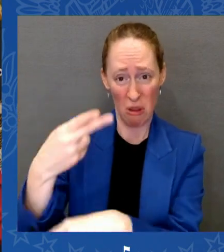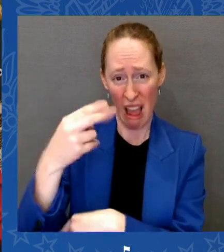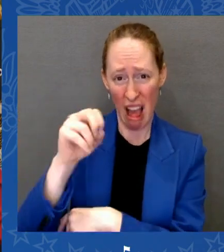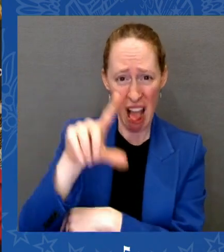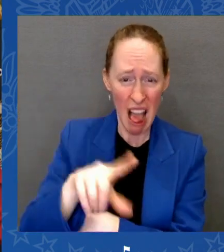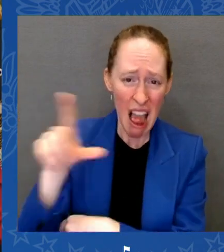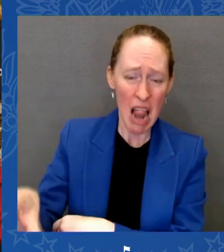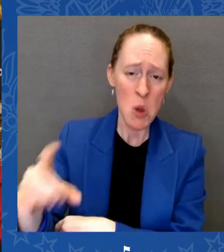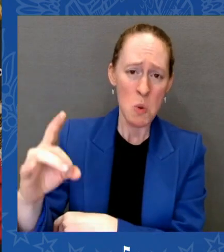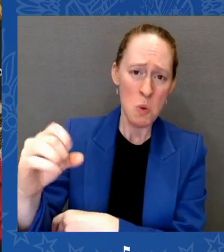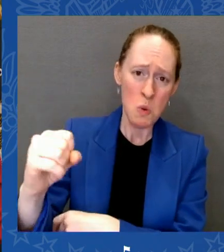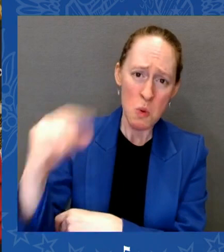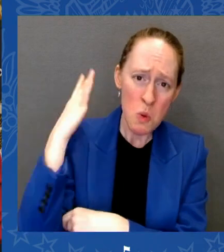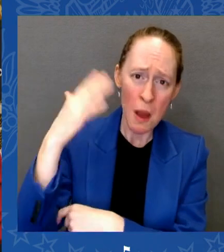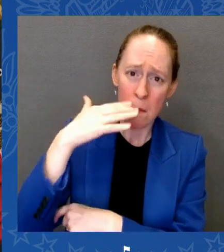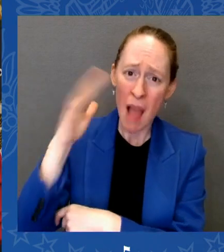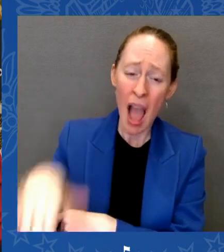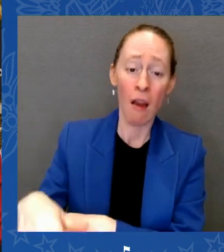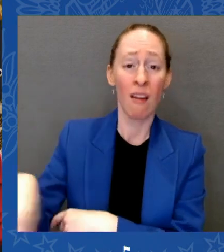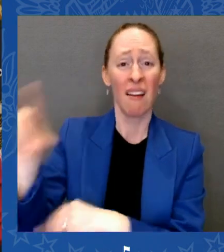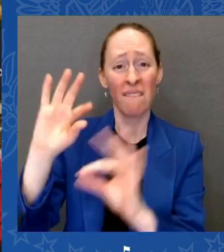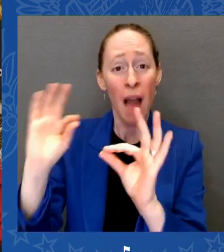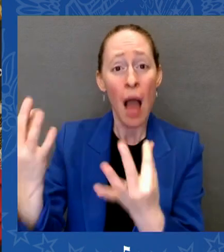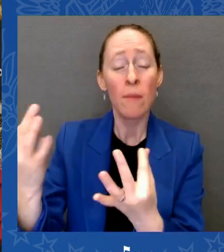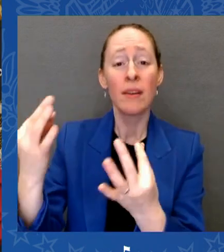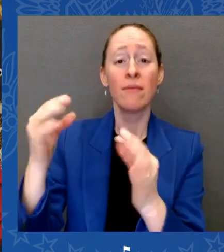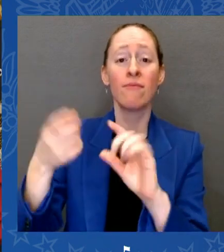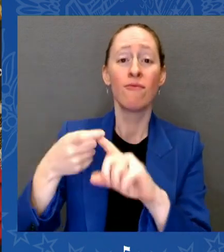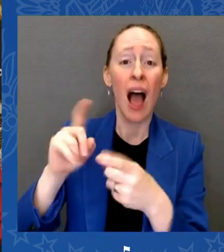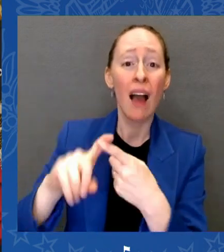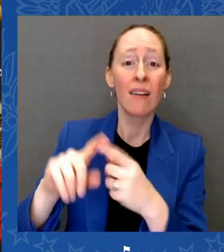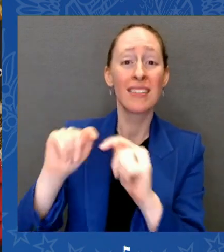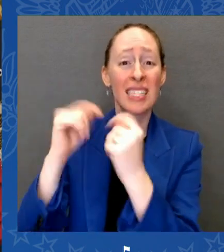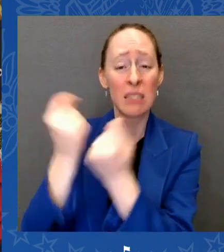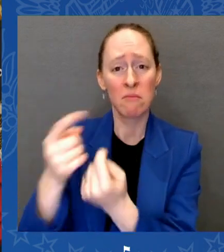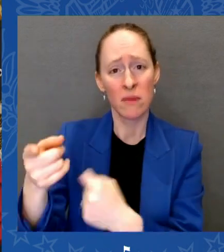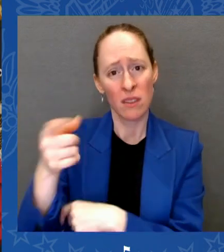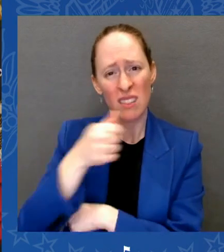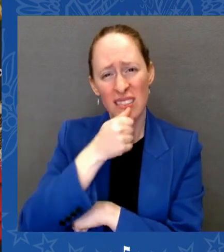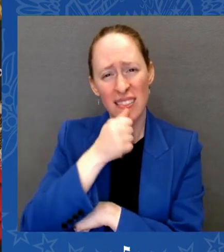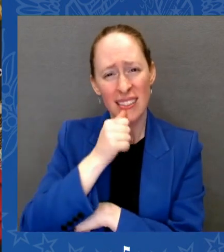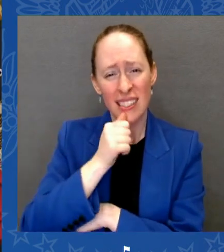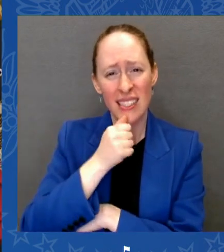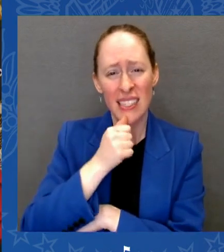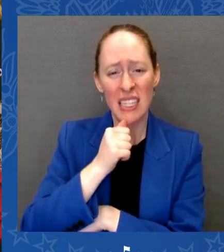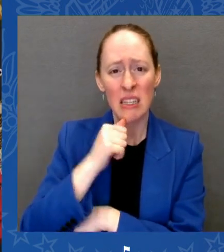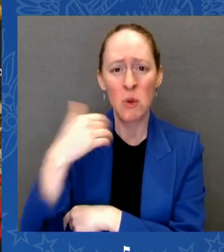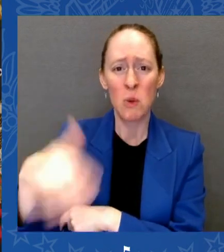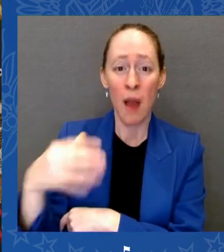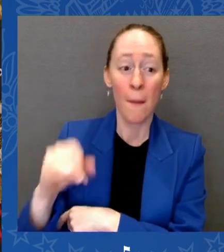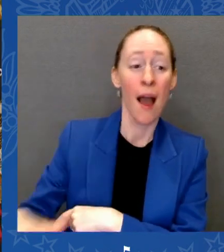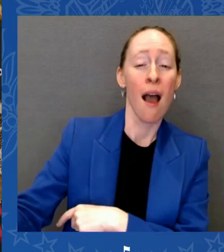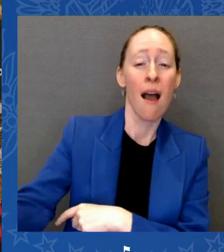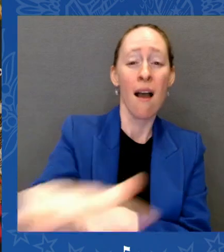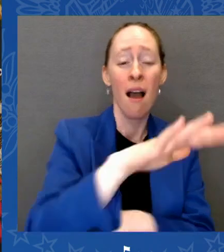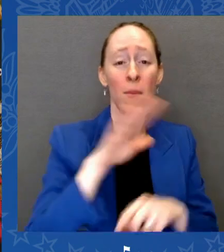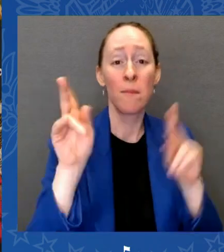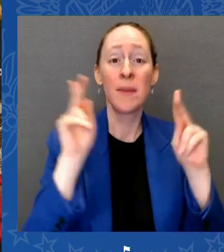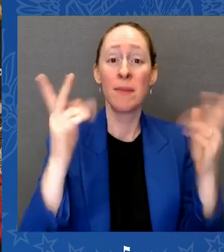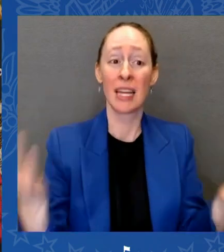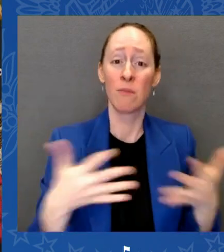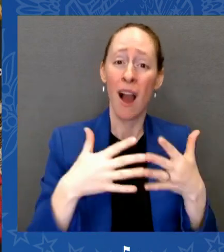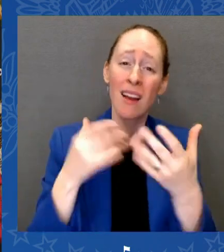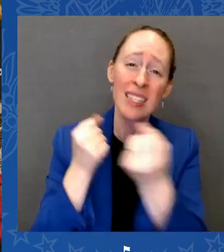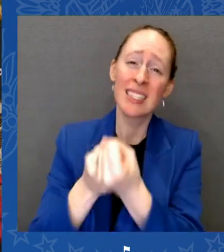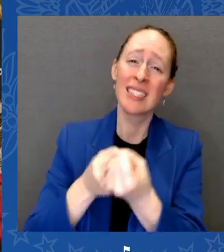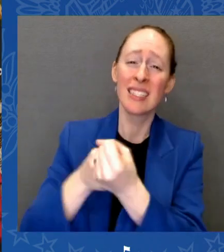about Brittany's story, advocated for her release, stood with her throughout this terrible ordeal. And I know that support meant a